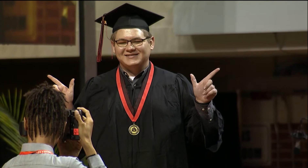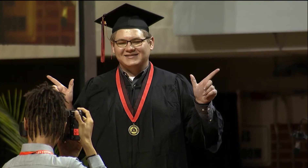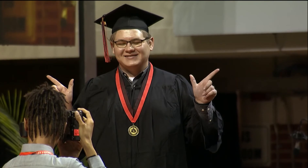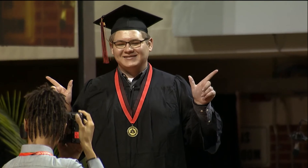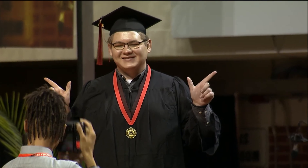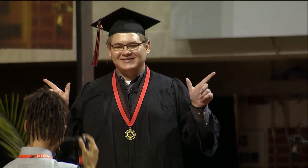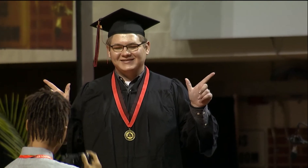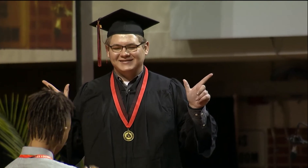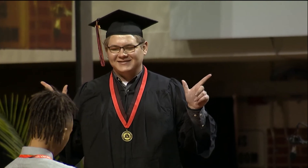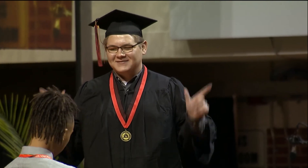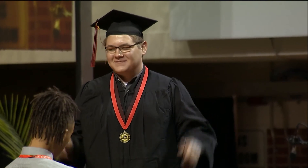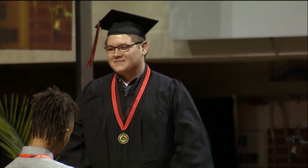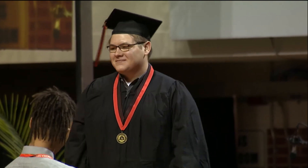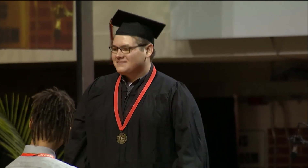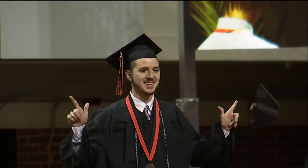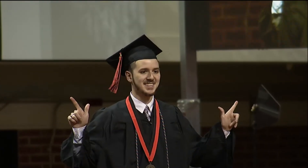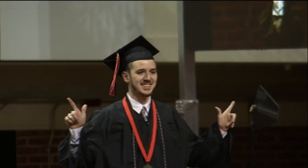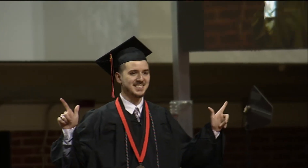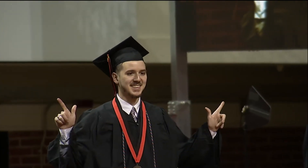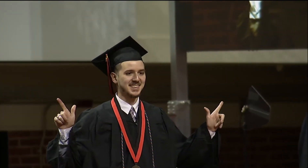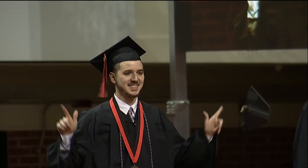Tyler Ray Marshall.